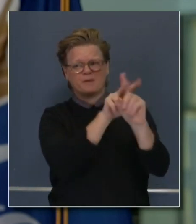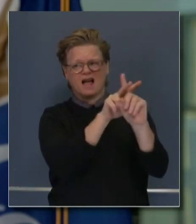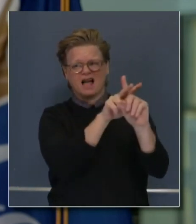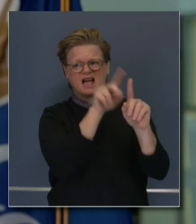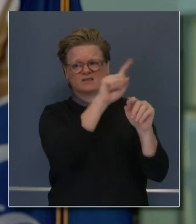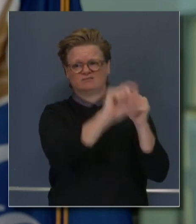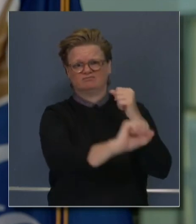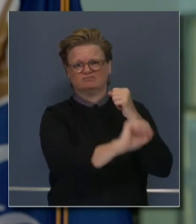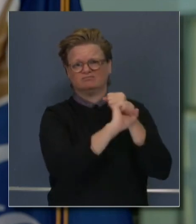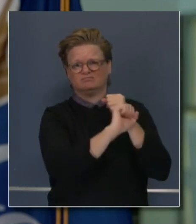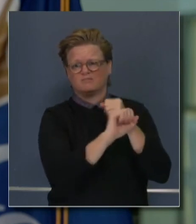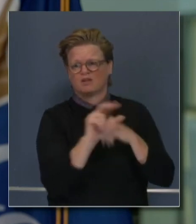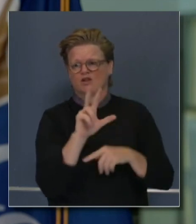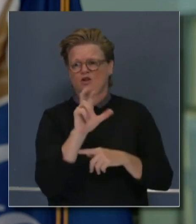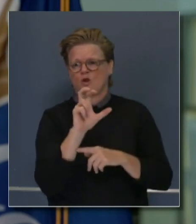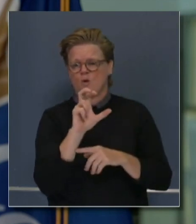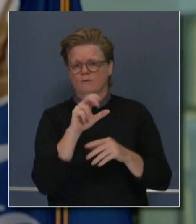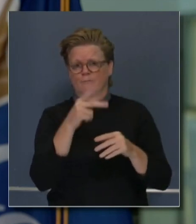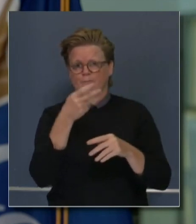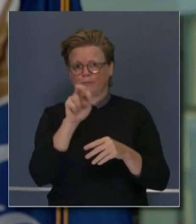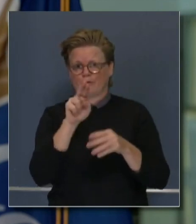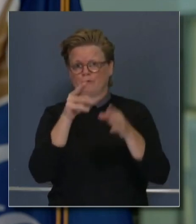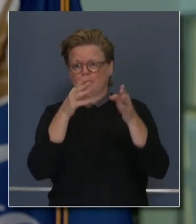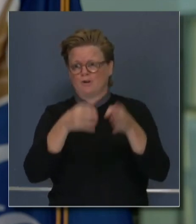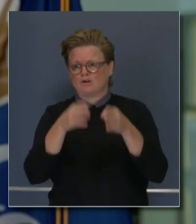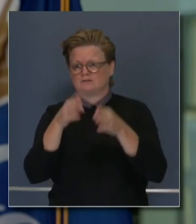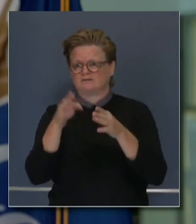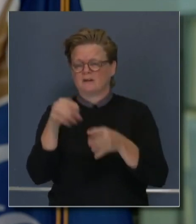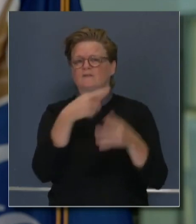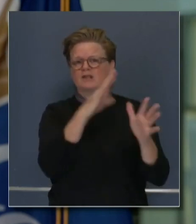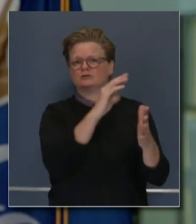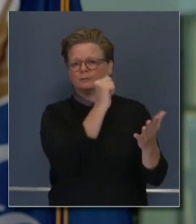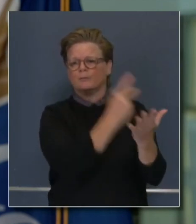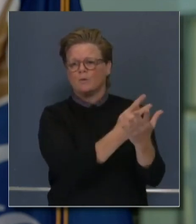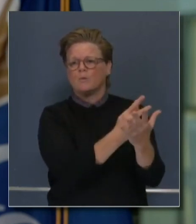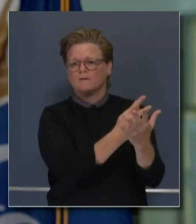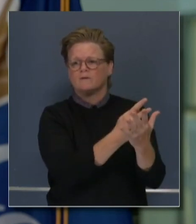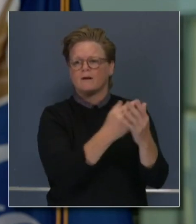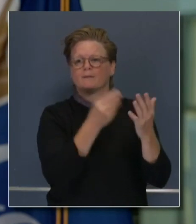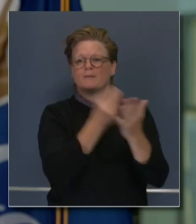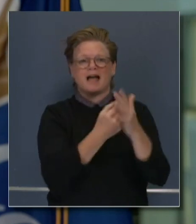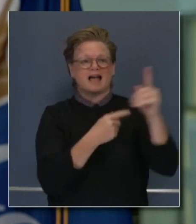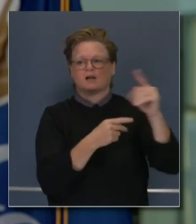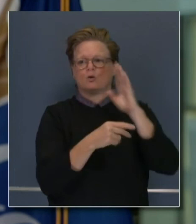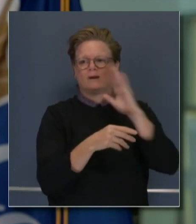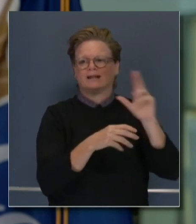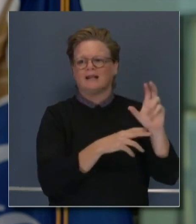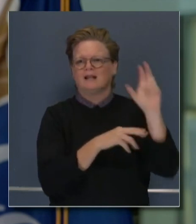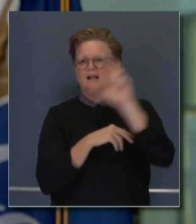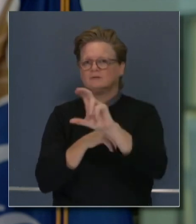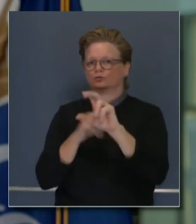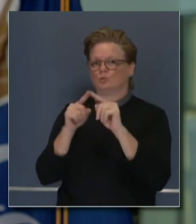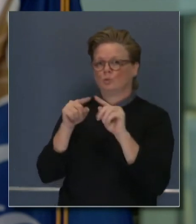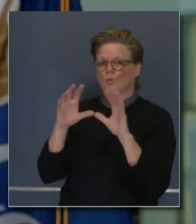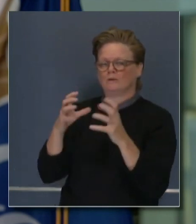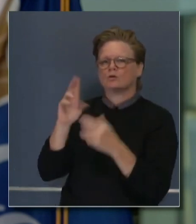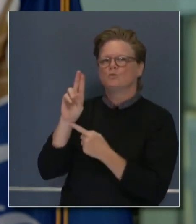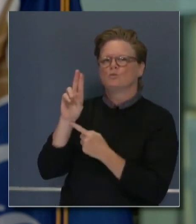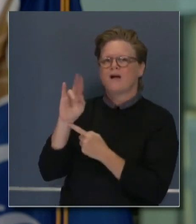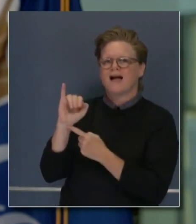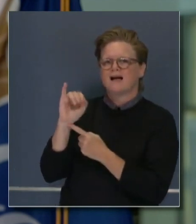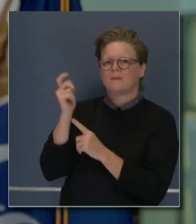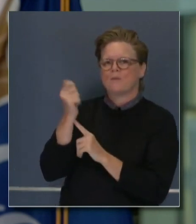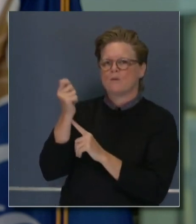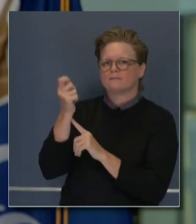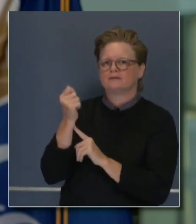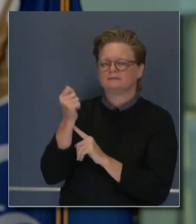We are putting it into the unemployment insurance system, and those checks should be coming out within the next